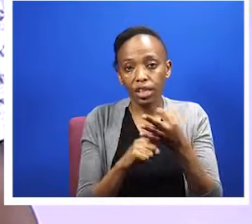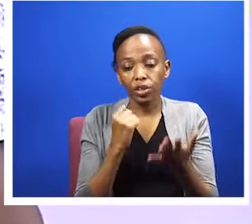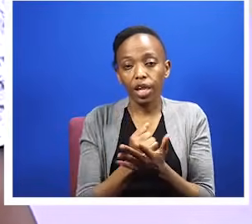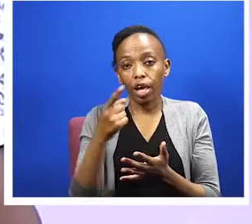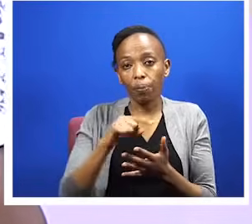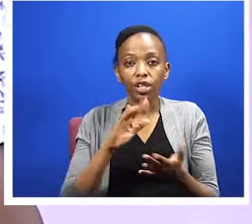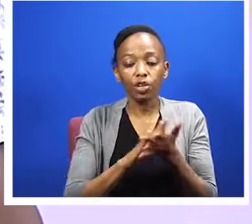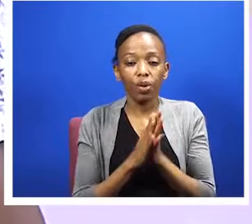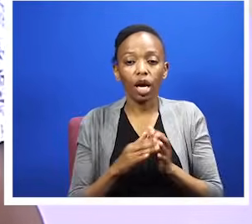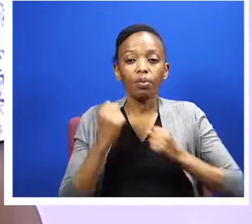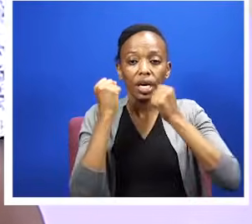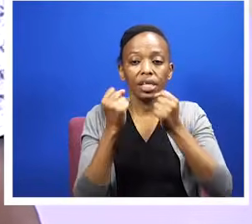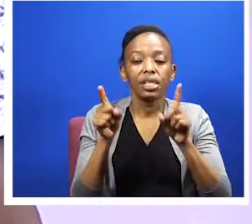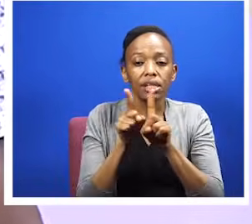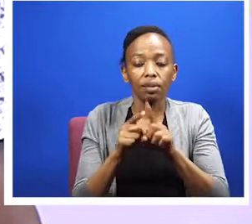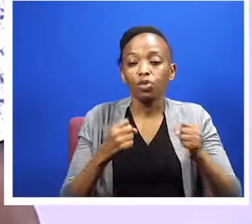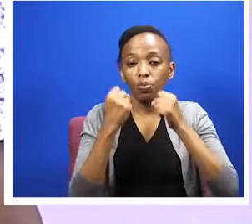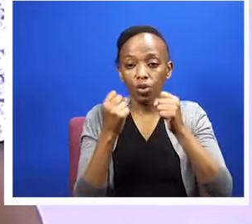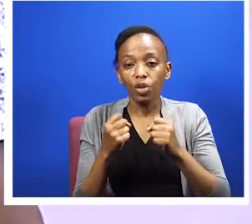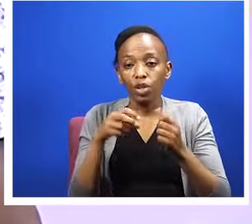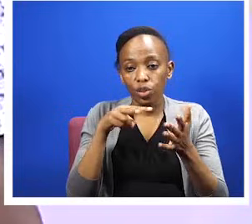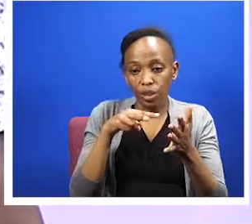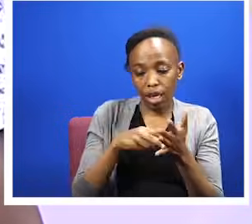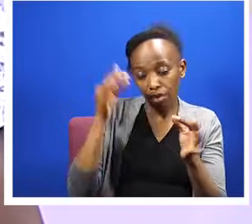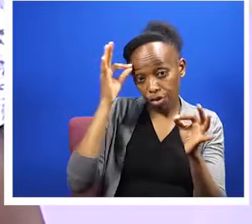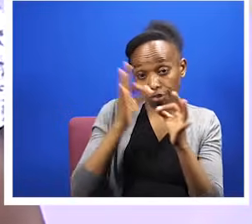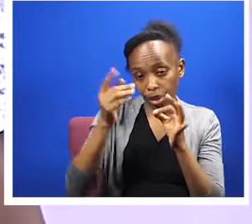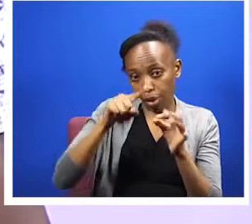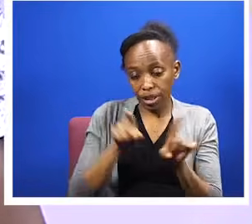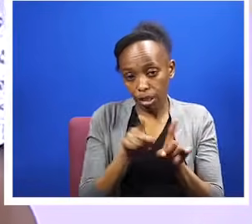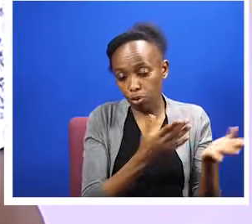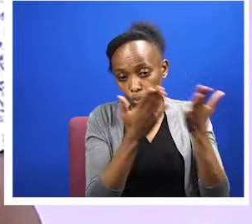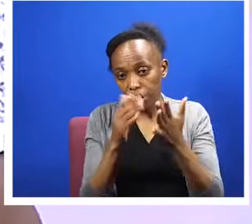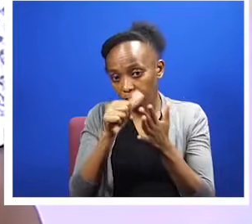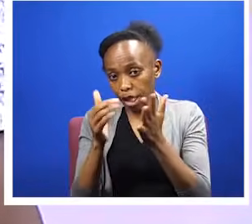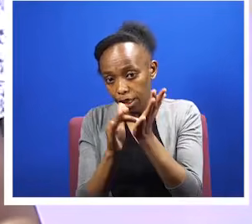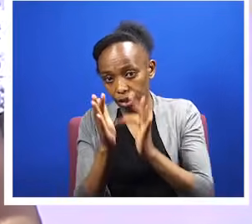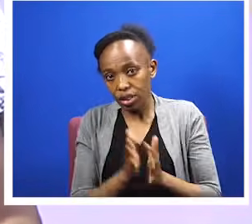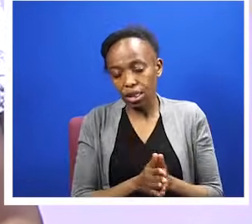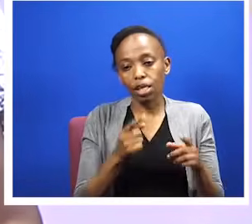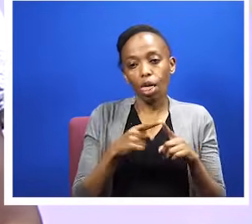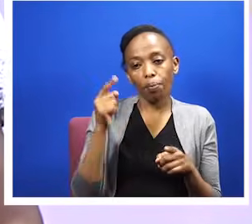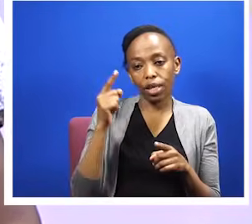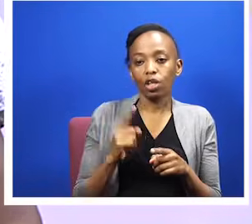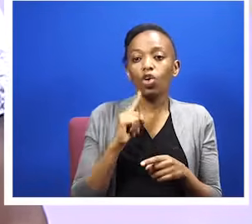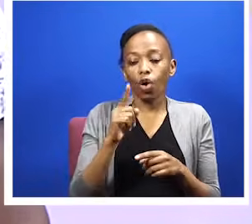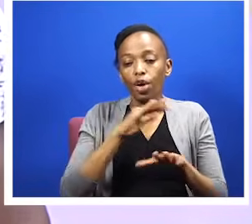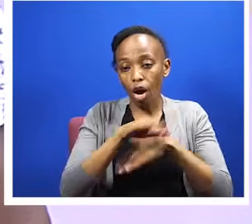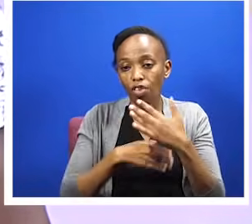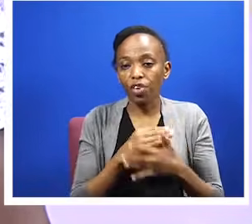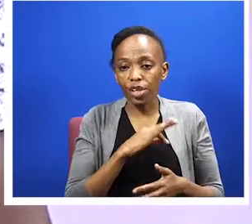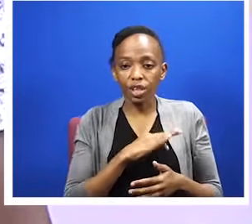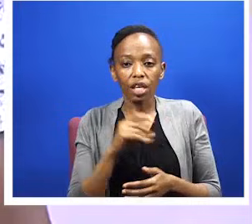be courageous and to be bold, to stand for our faith, and also to bring others to Jesus. But in order to have all these benefits, what